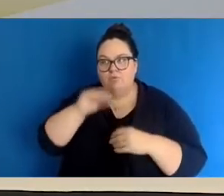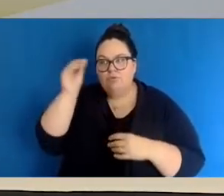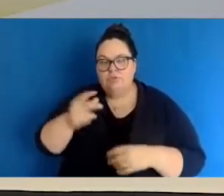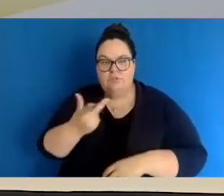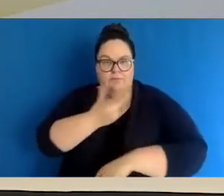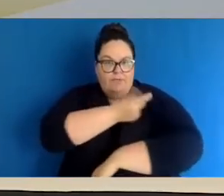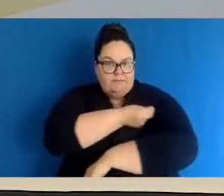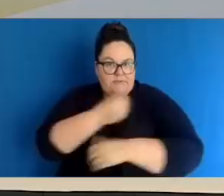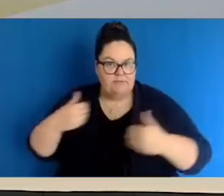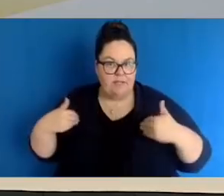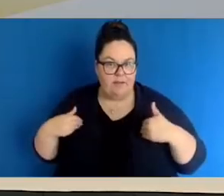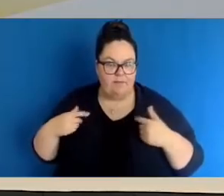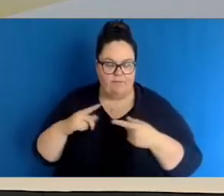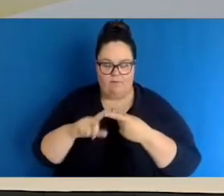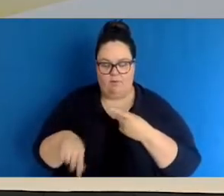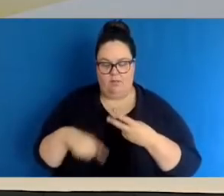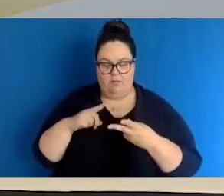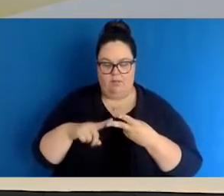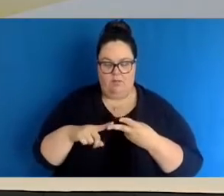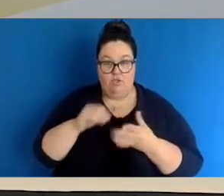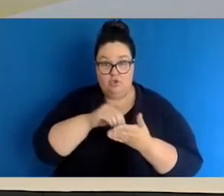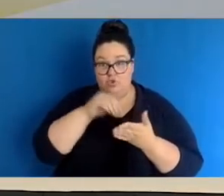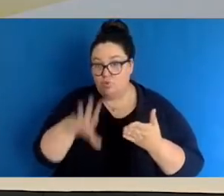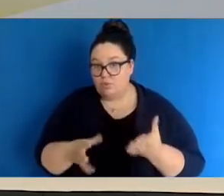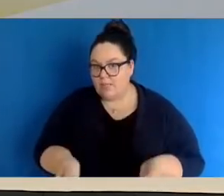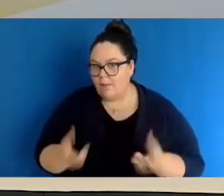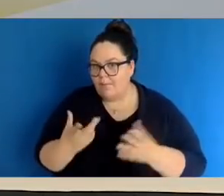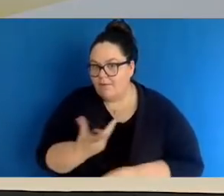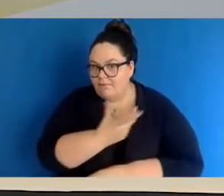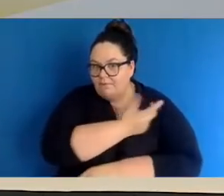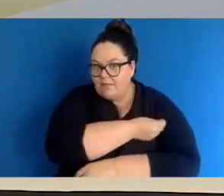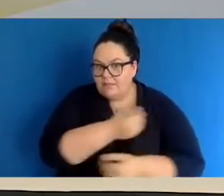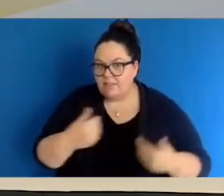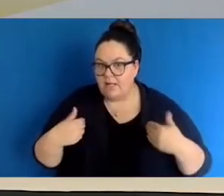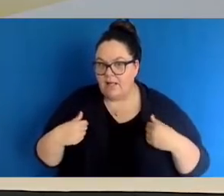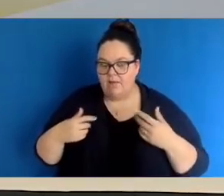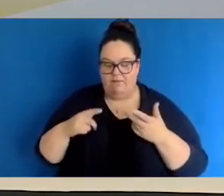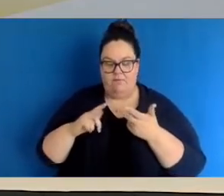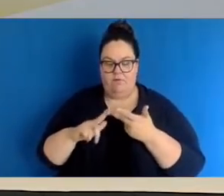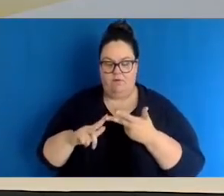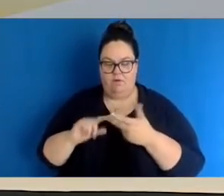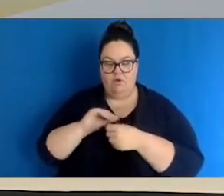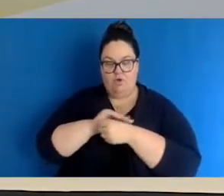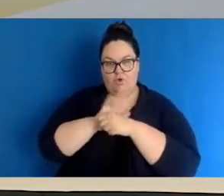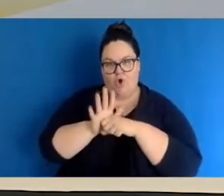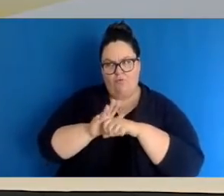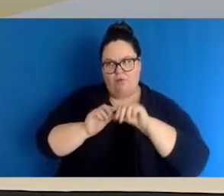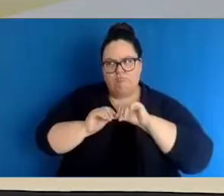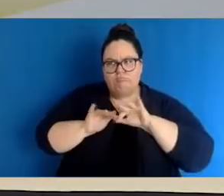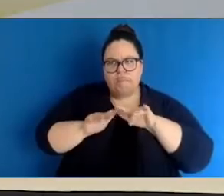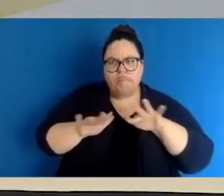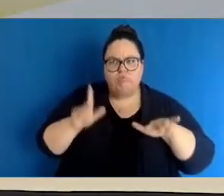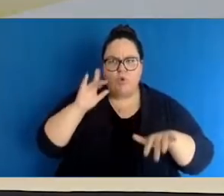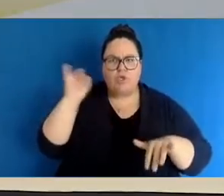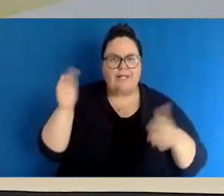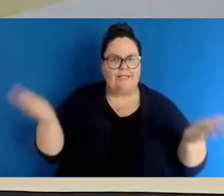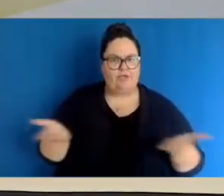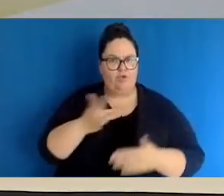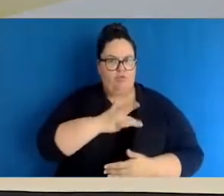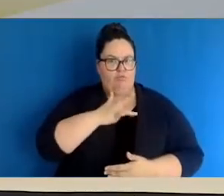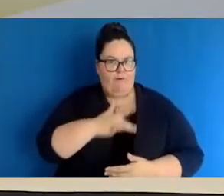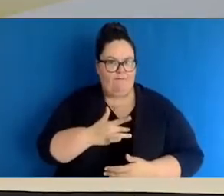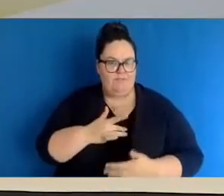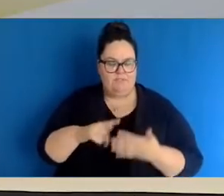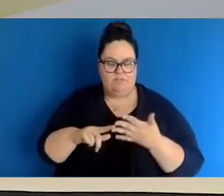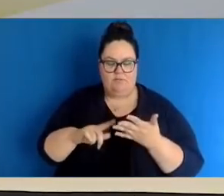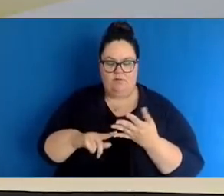as the students, the COVID-19 transmission in the community, the impact of a 4th wave